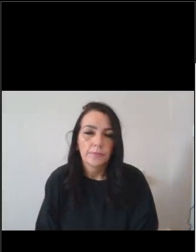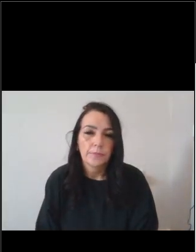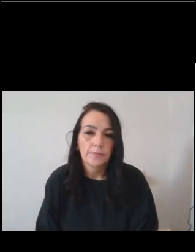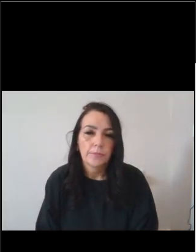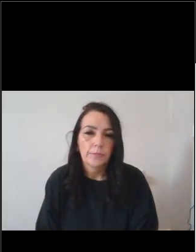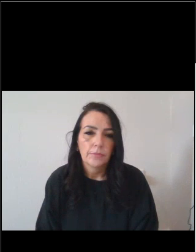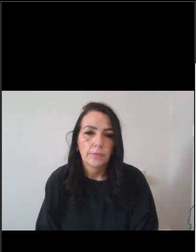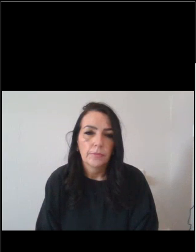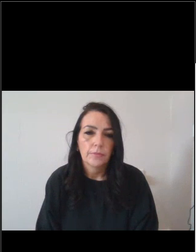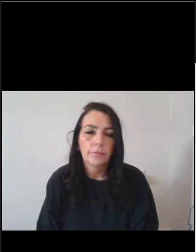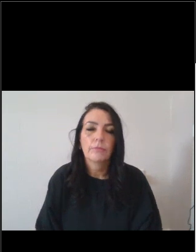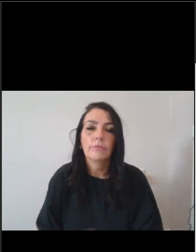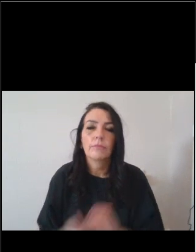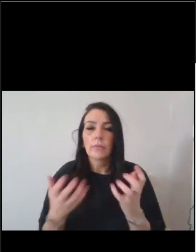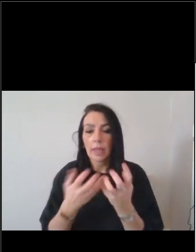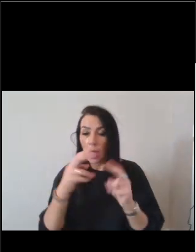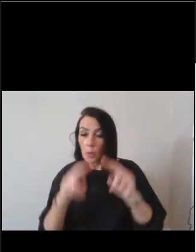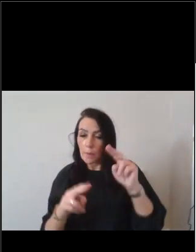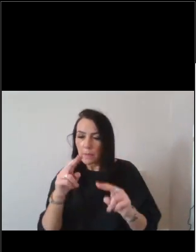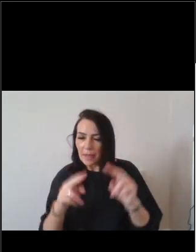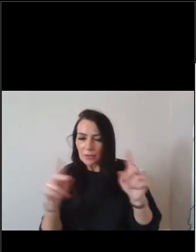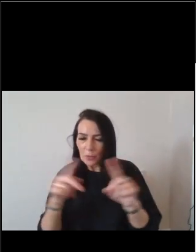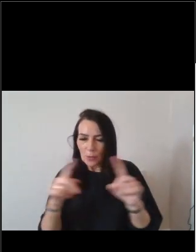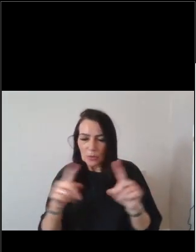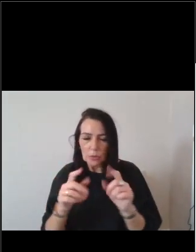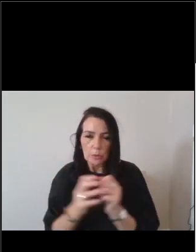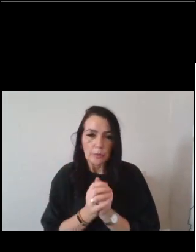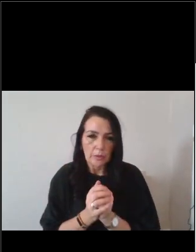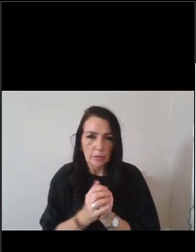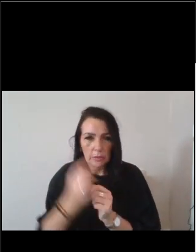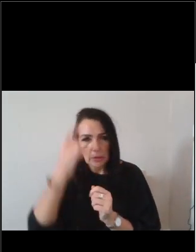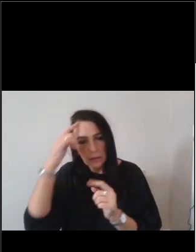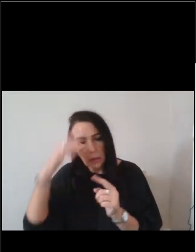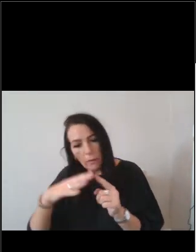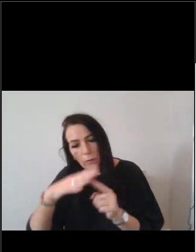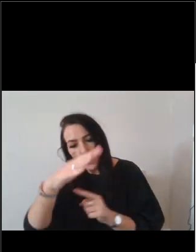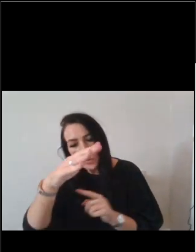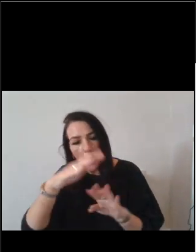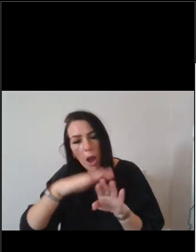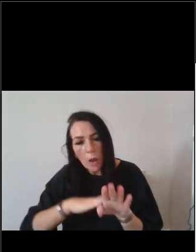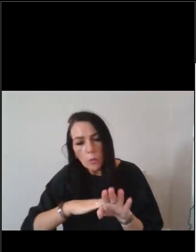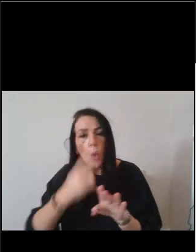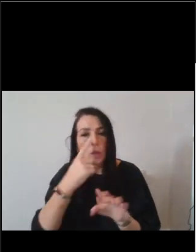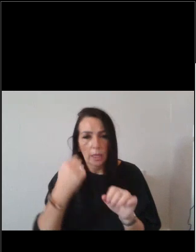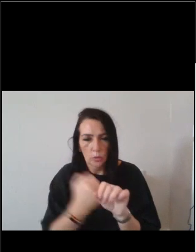measure how sustainable something is just how long into the future you'll still be able to do that thing.